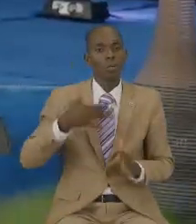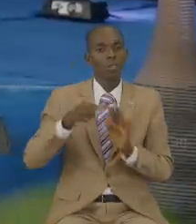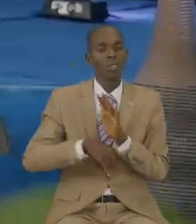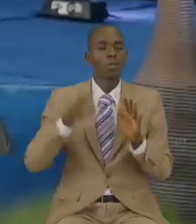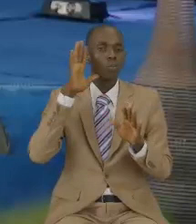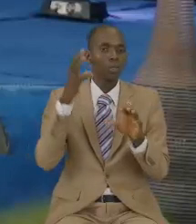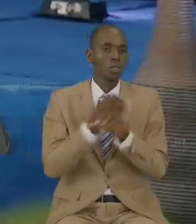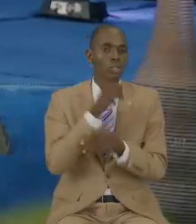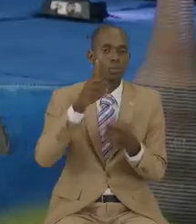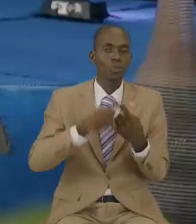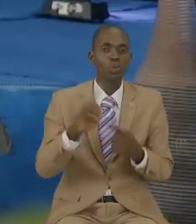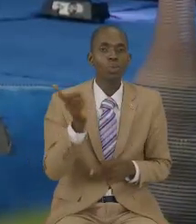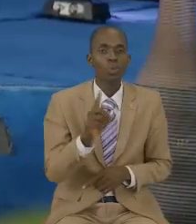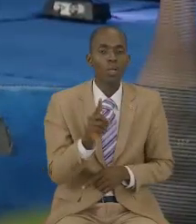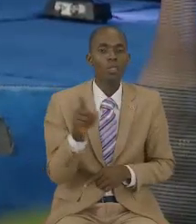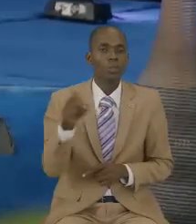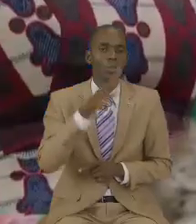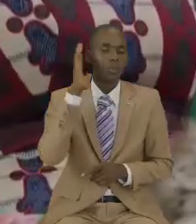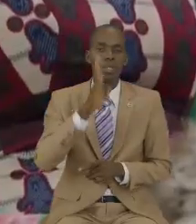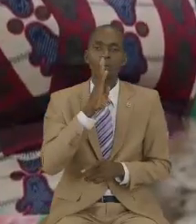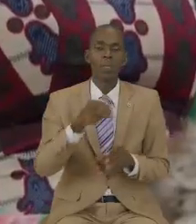to where you will be.